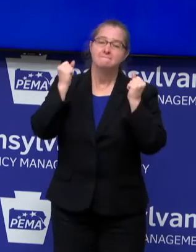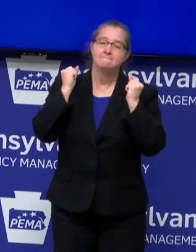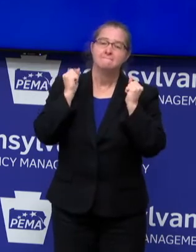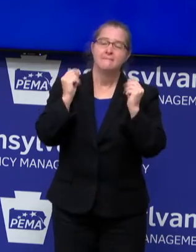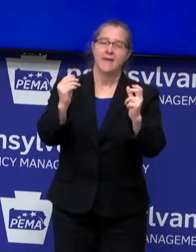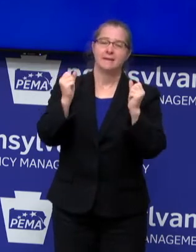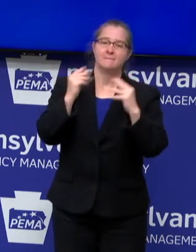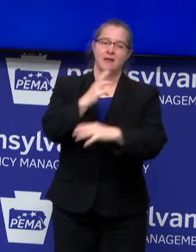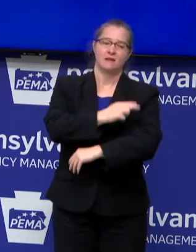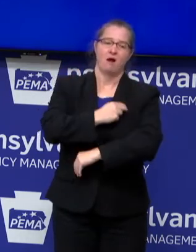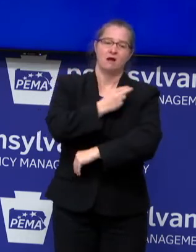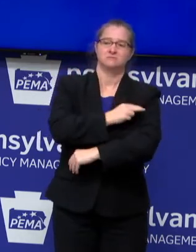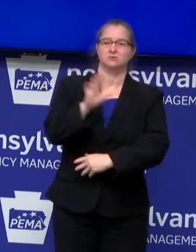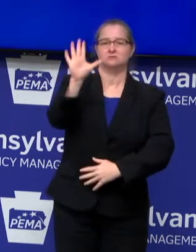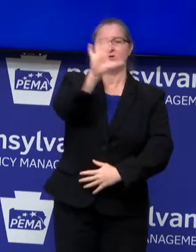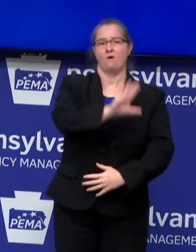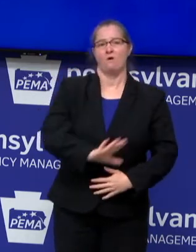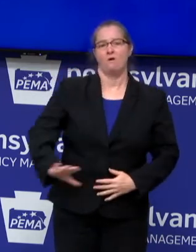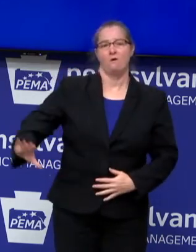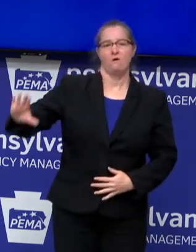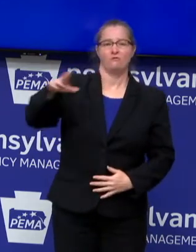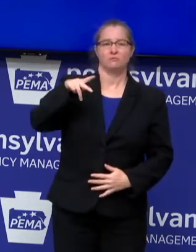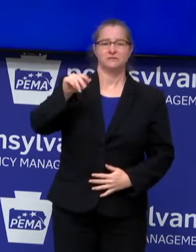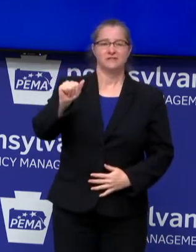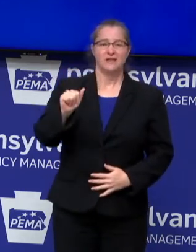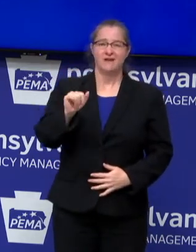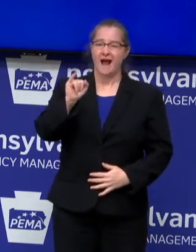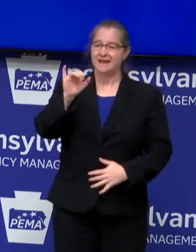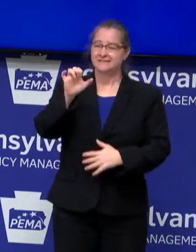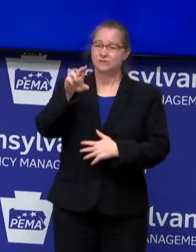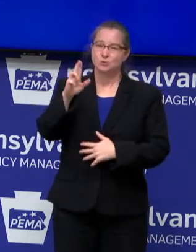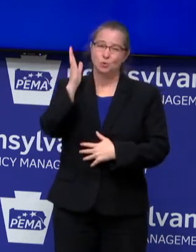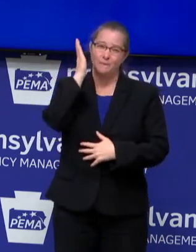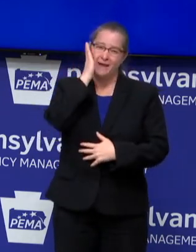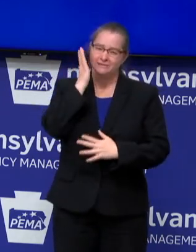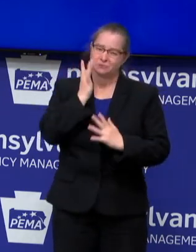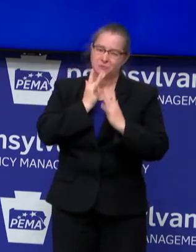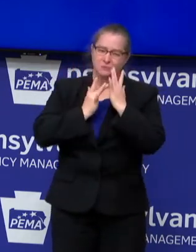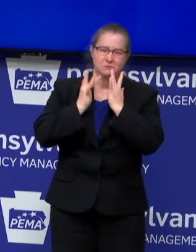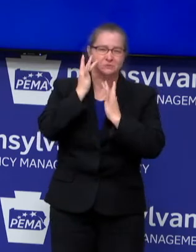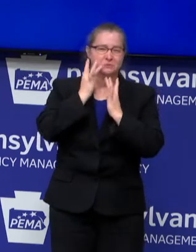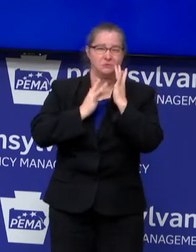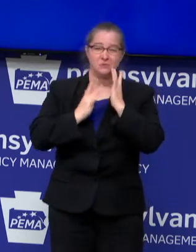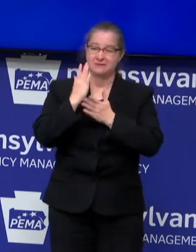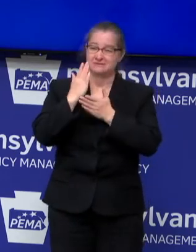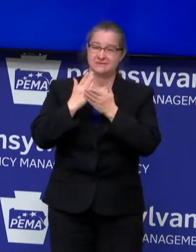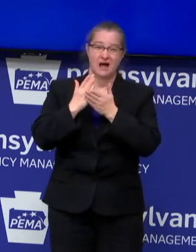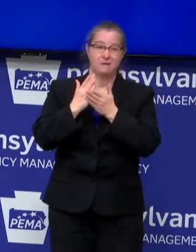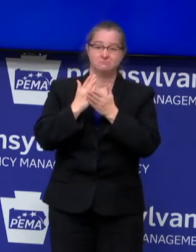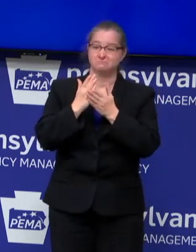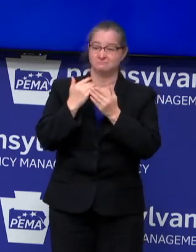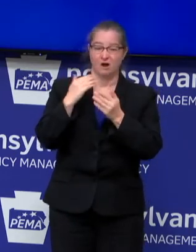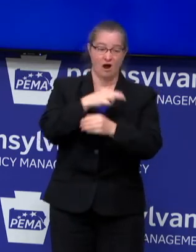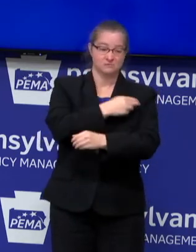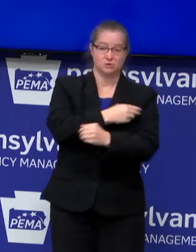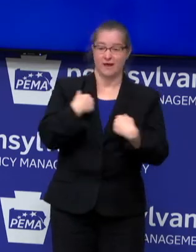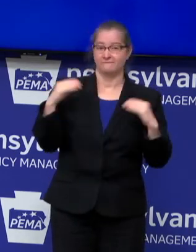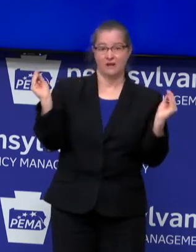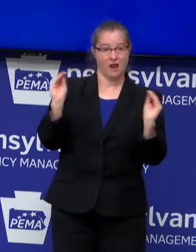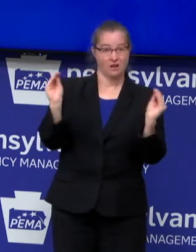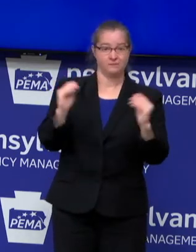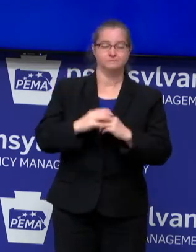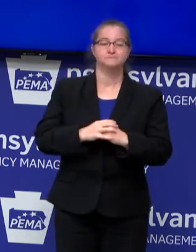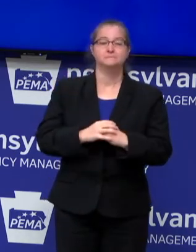across the state have few ICU beds, if any. The Keystone Region Healthcare